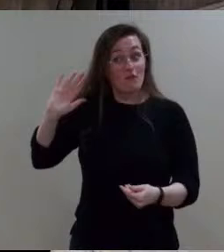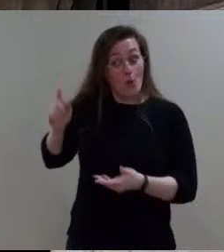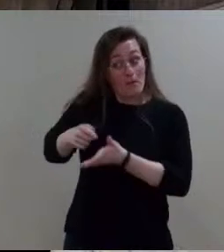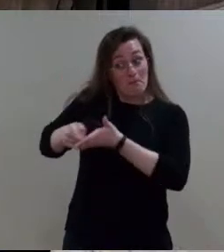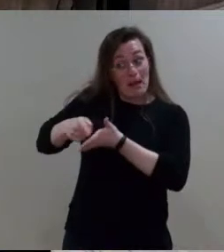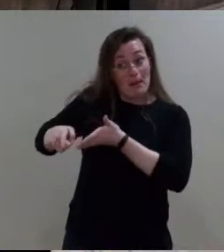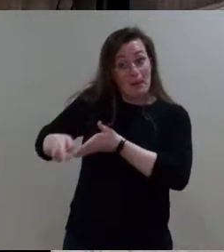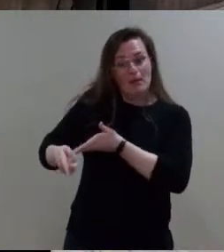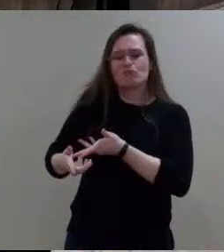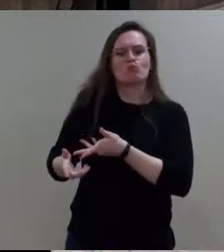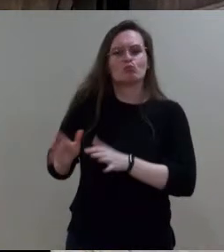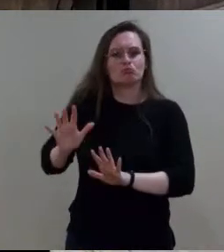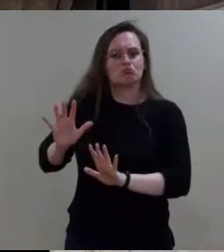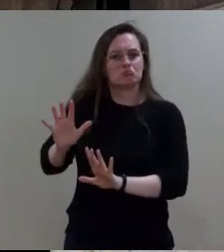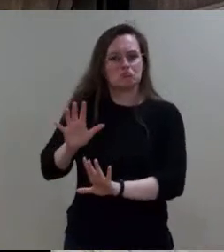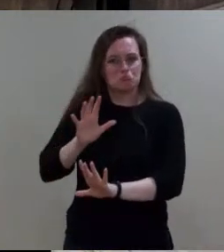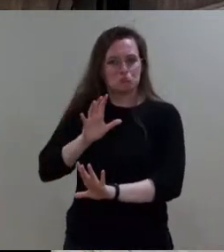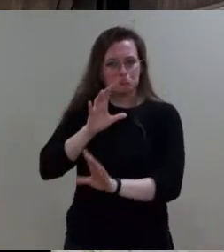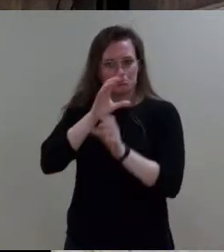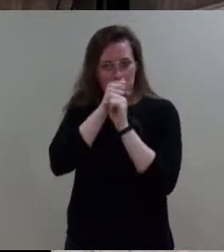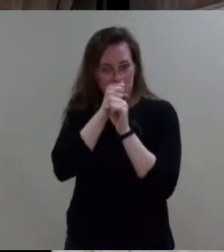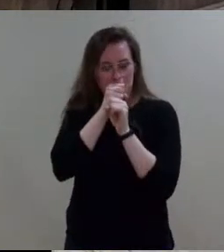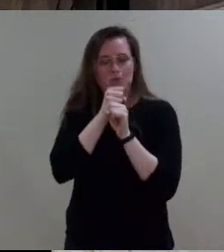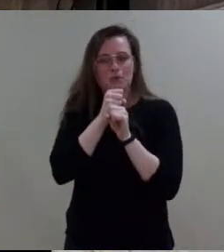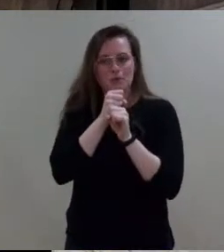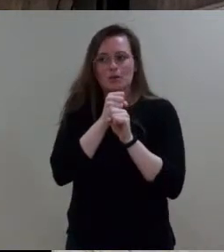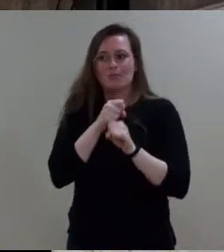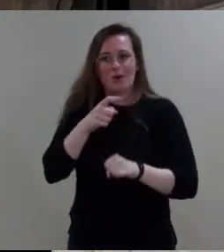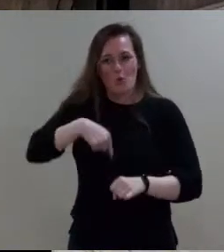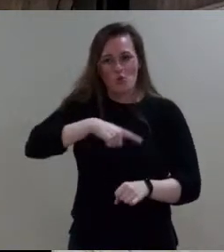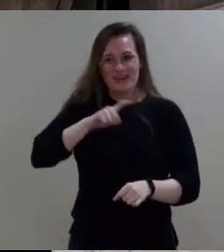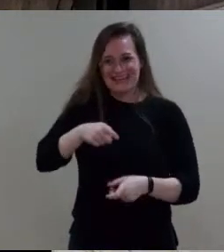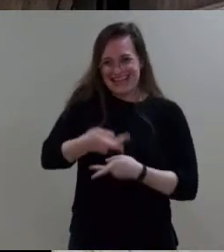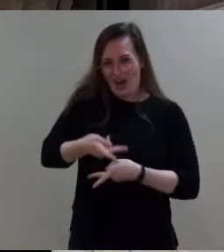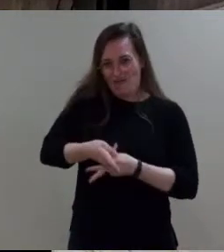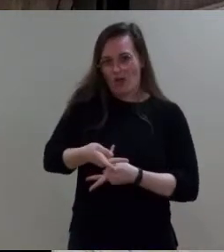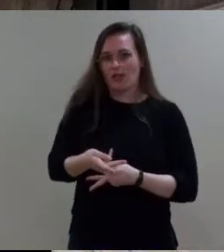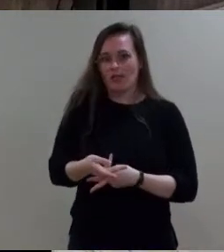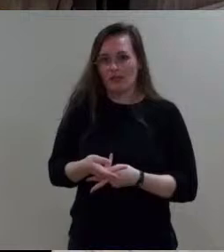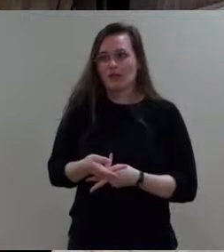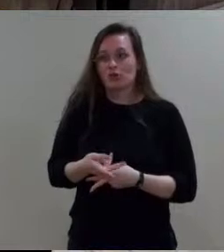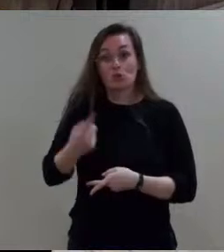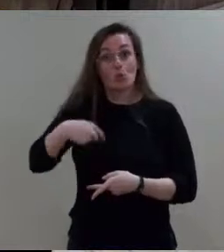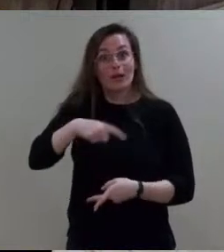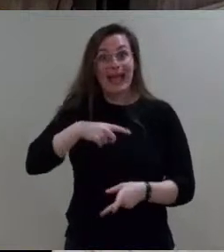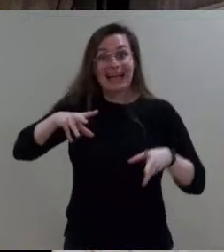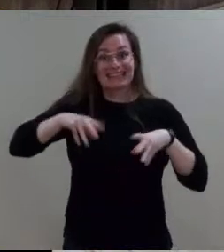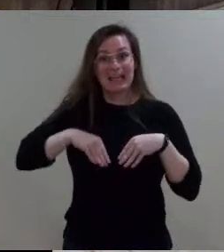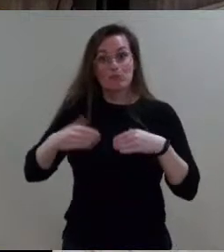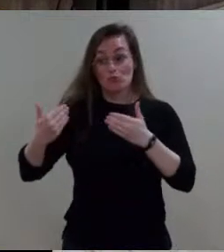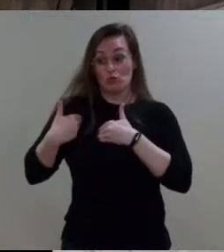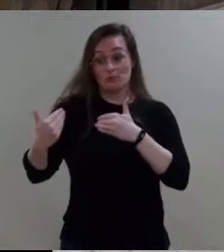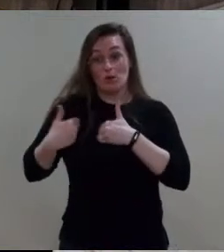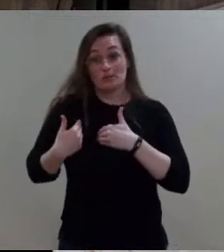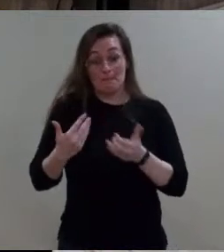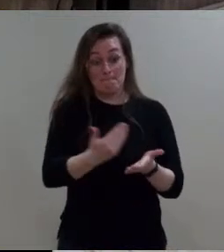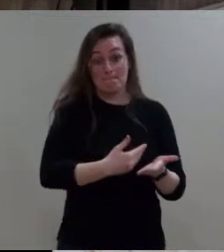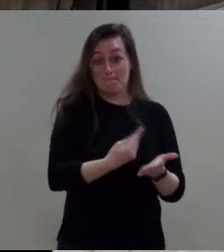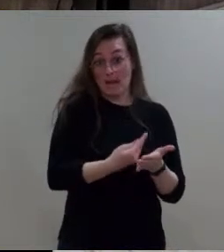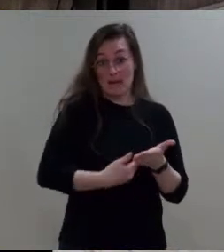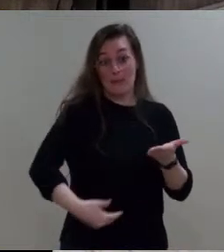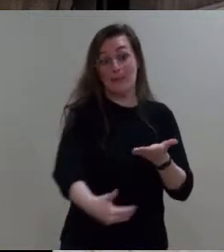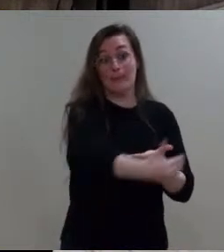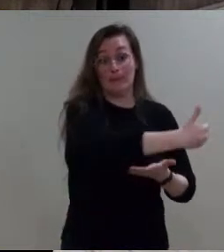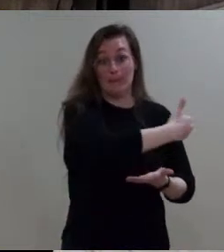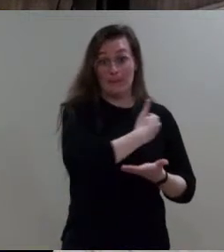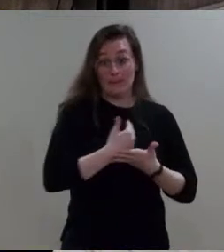we have to be careful. We're the people that take responsibility for this money, and when you put in things